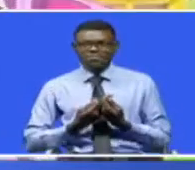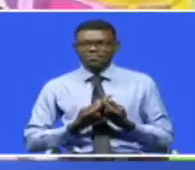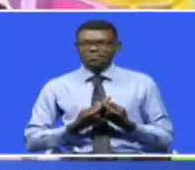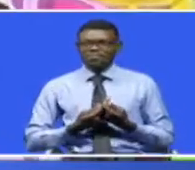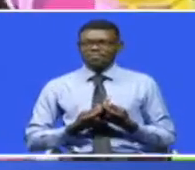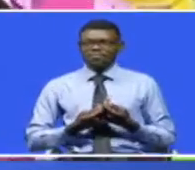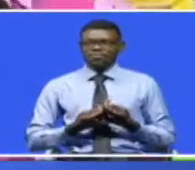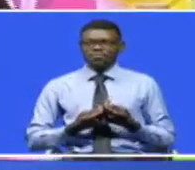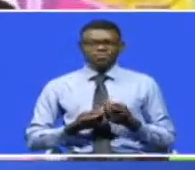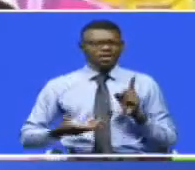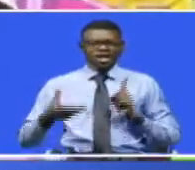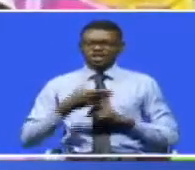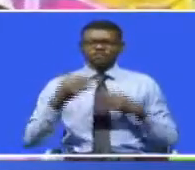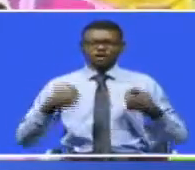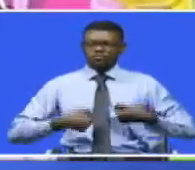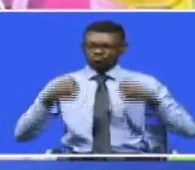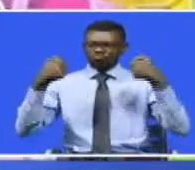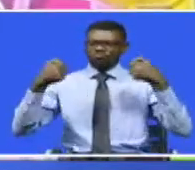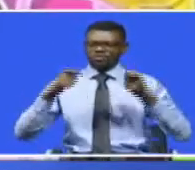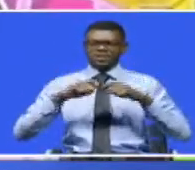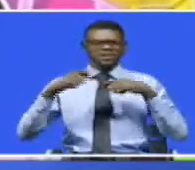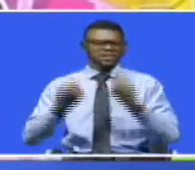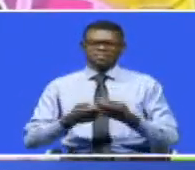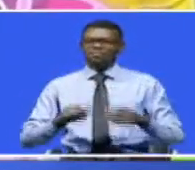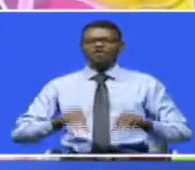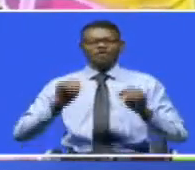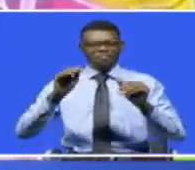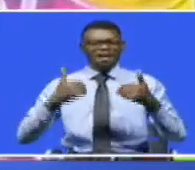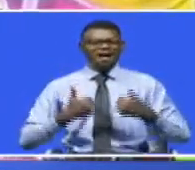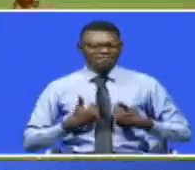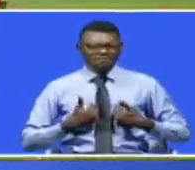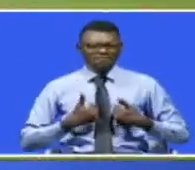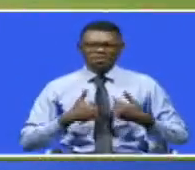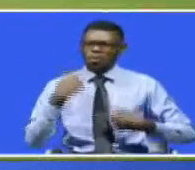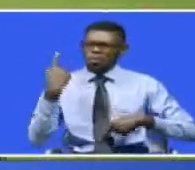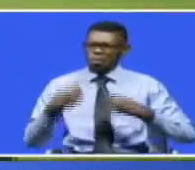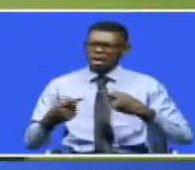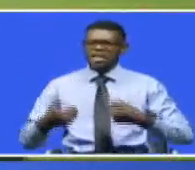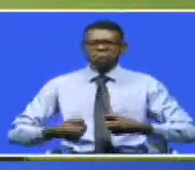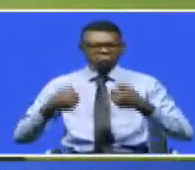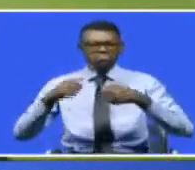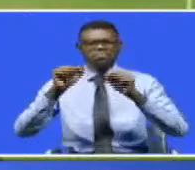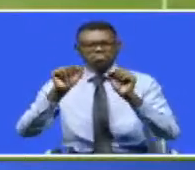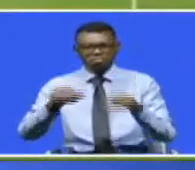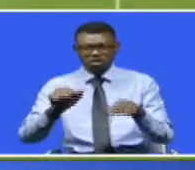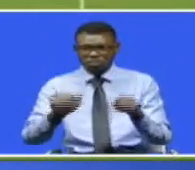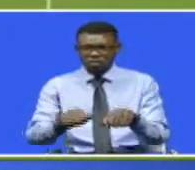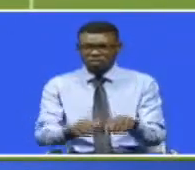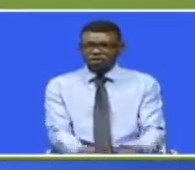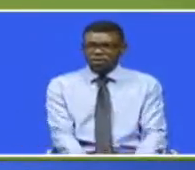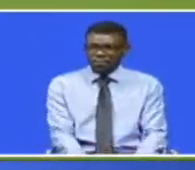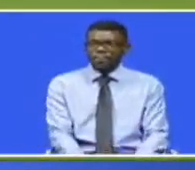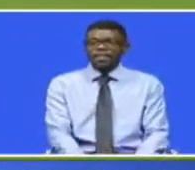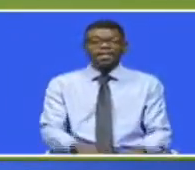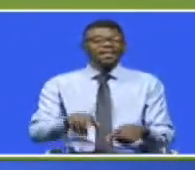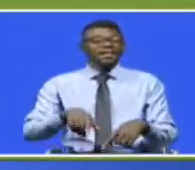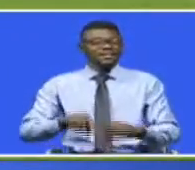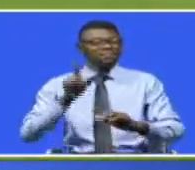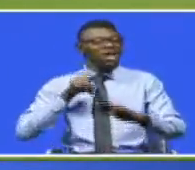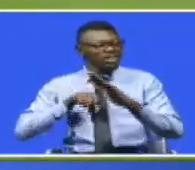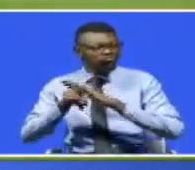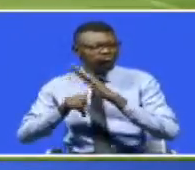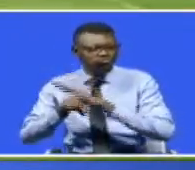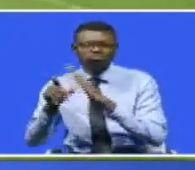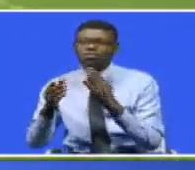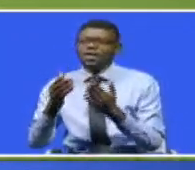kikombe cause. Team tuko nayo poa na team niko sure tunaweza pia win hiyo kikombe. With an outstanding goal scoring form at his club,